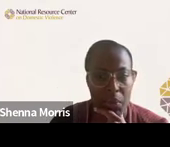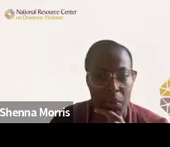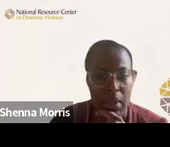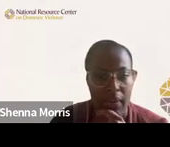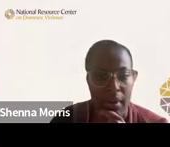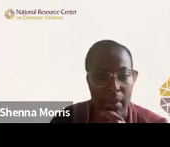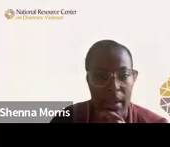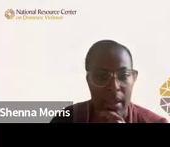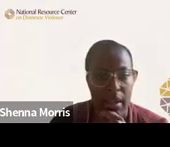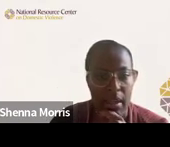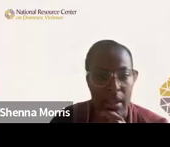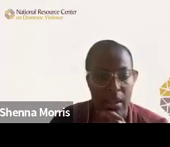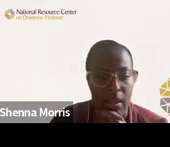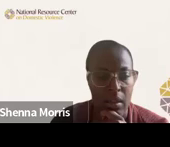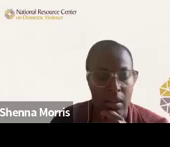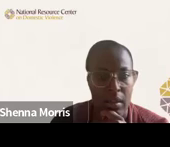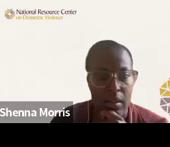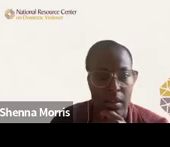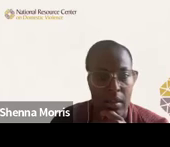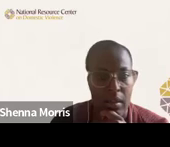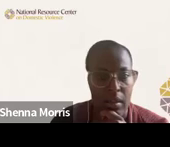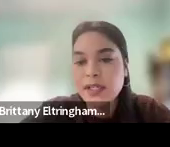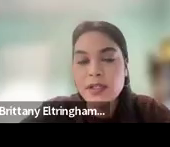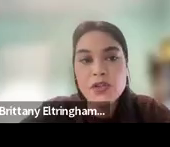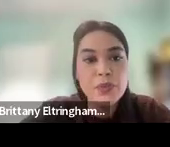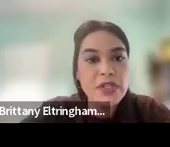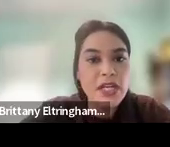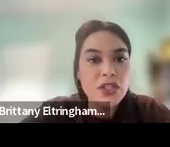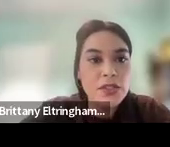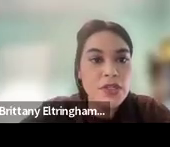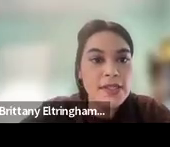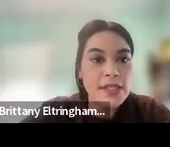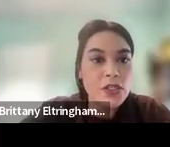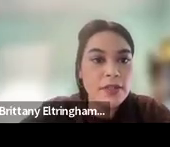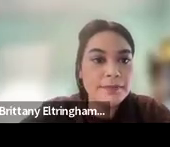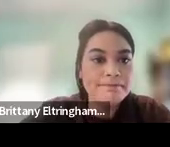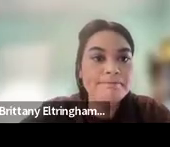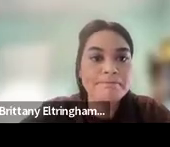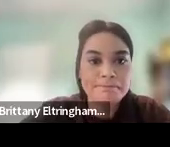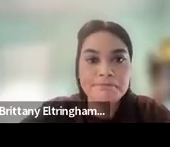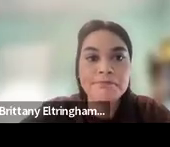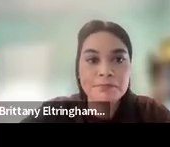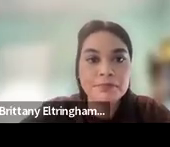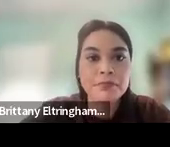What else do we have coming in? Someone said interpretation, translation.